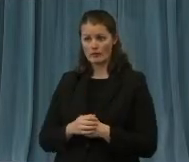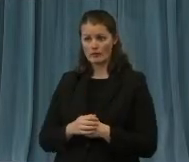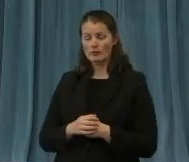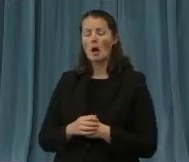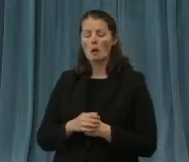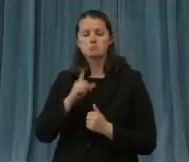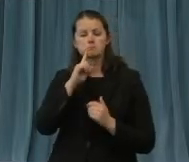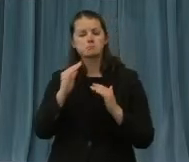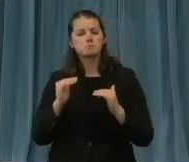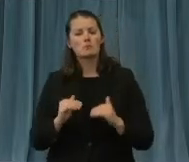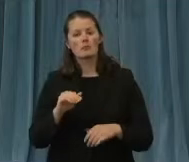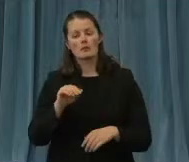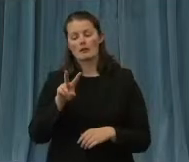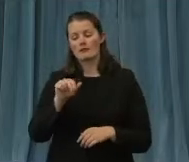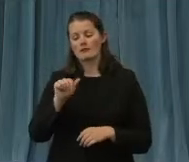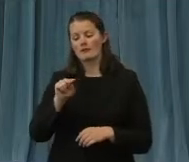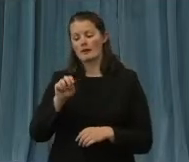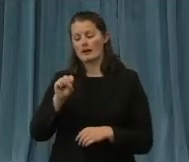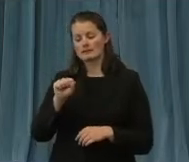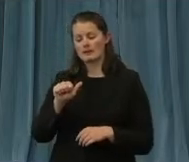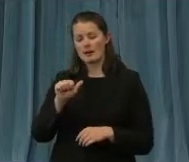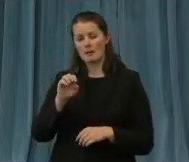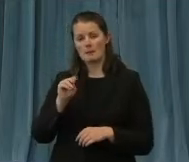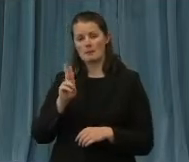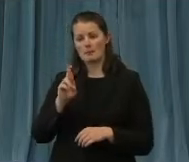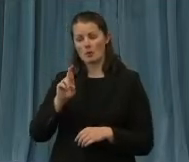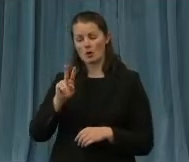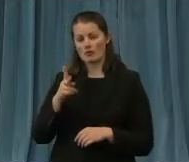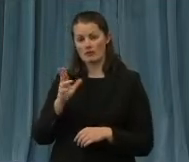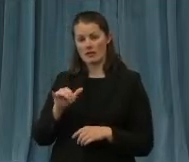Okay, let's try Vanessa Murphy from Channel 8.